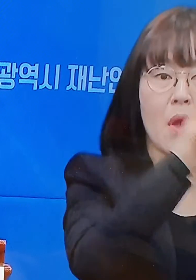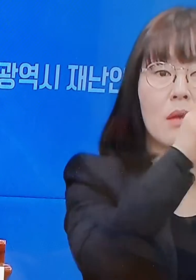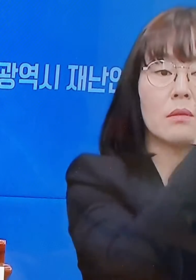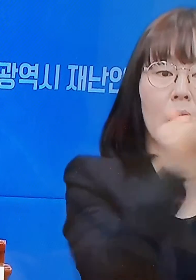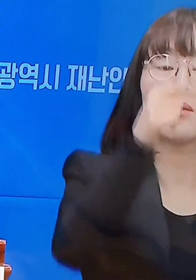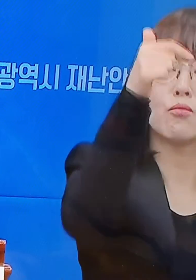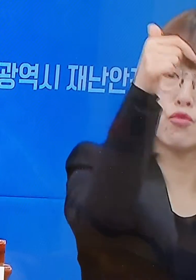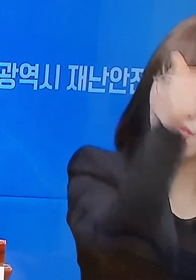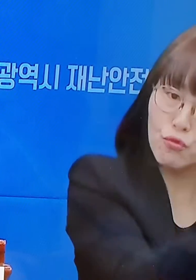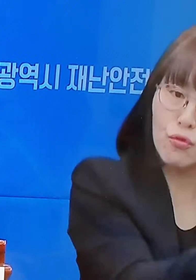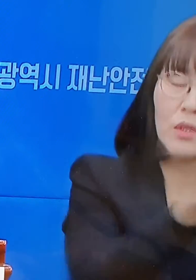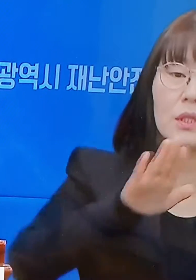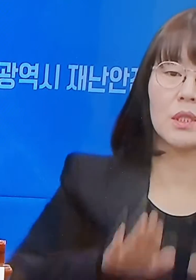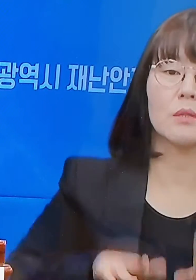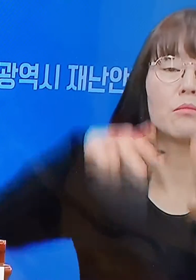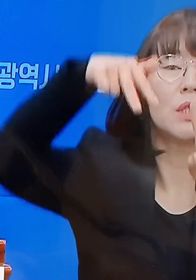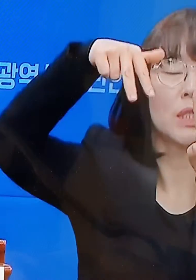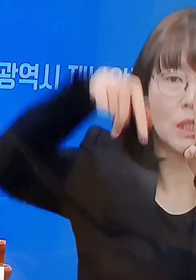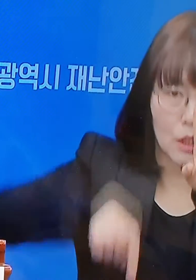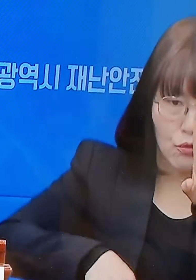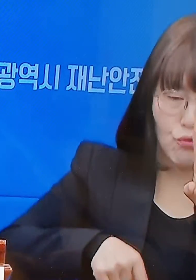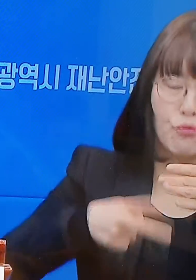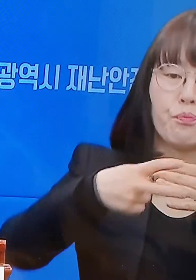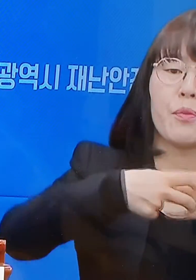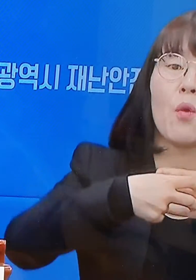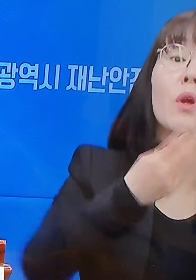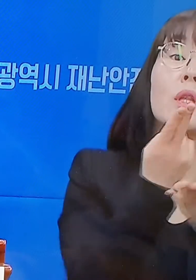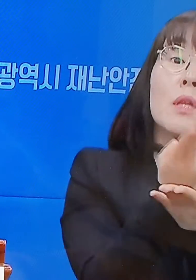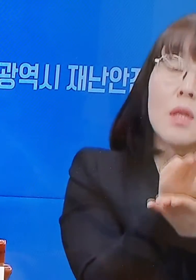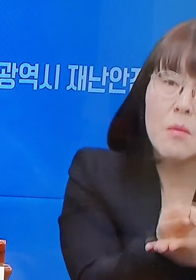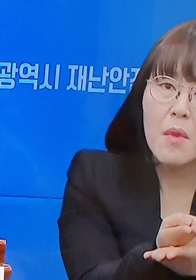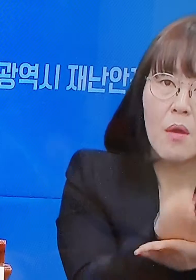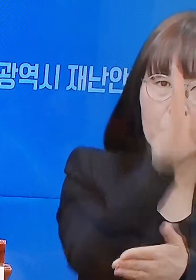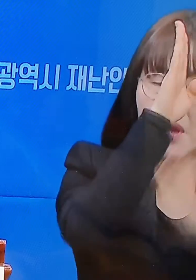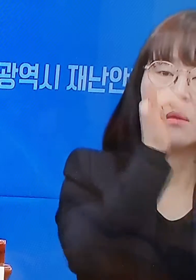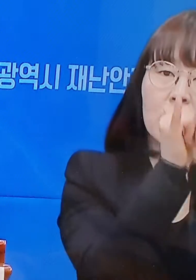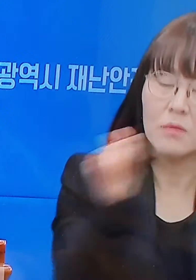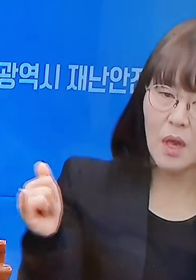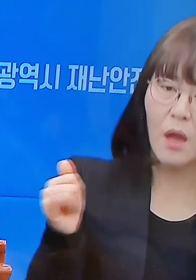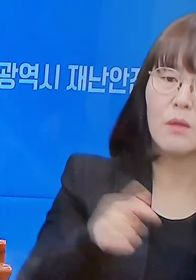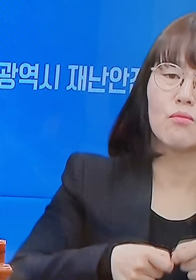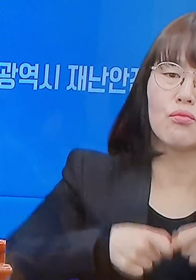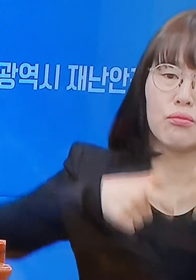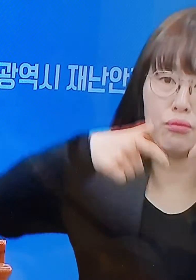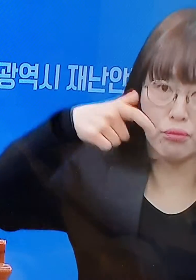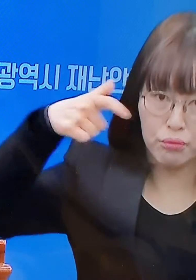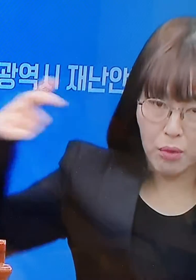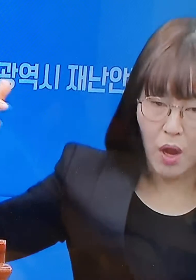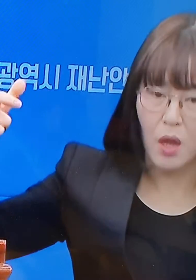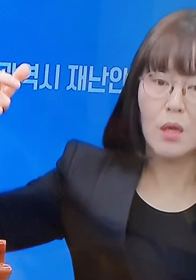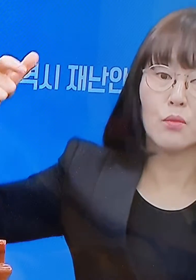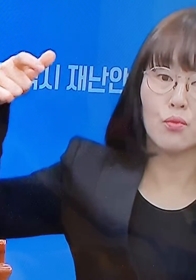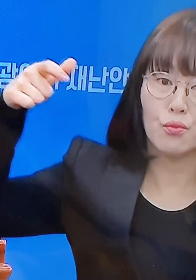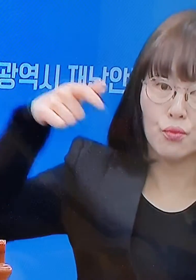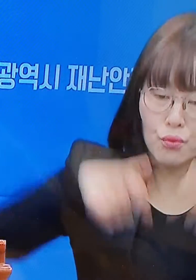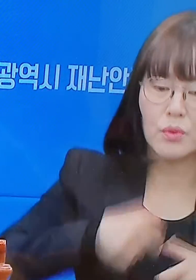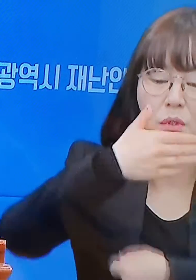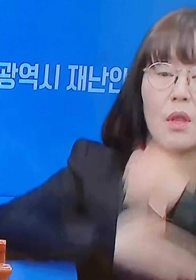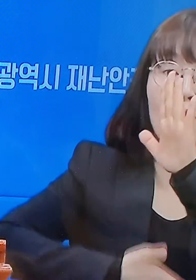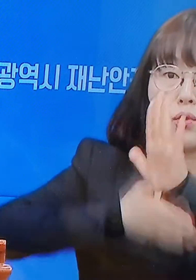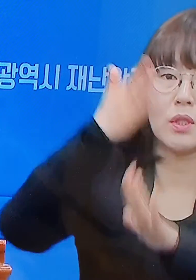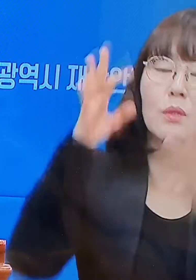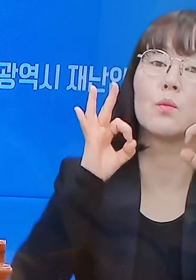This takes into account only one condition, the body temperature. If the host's body temperature is high, the virus